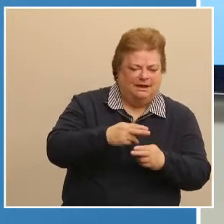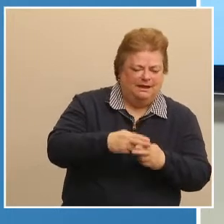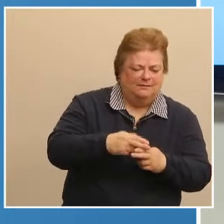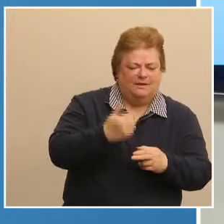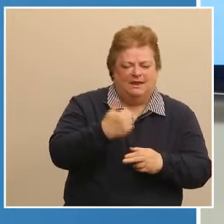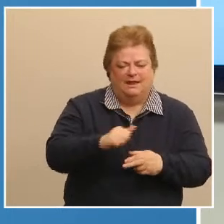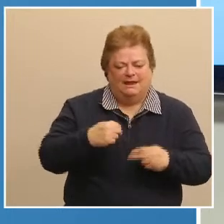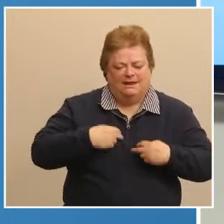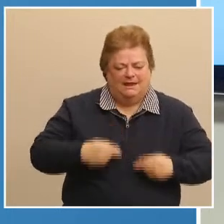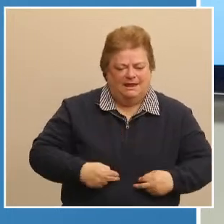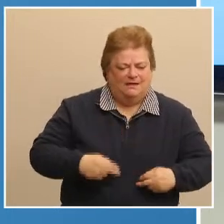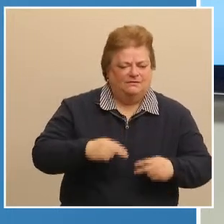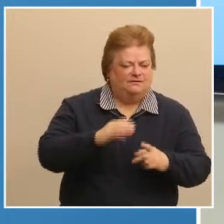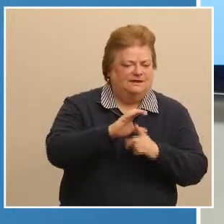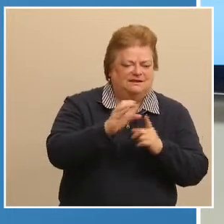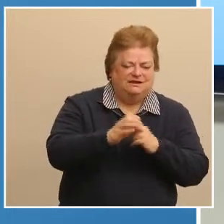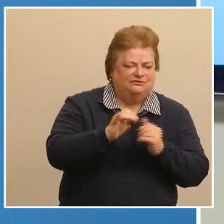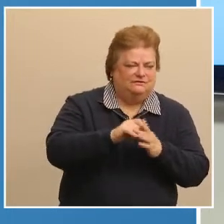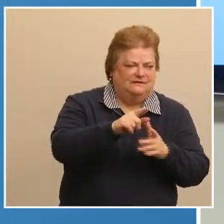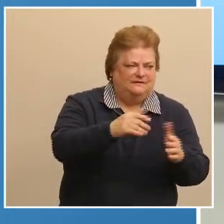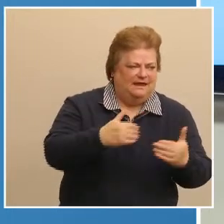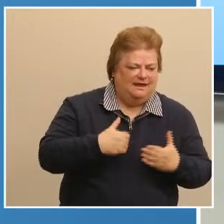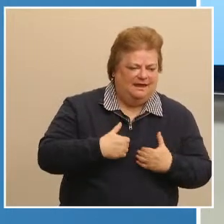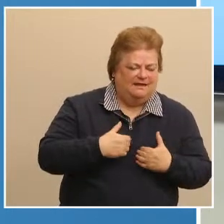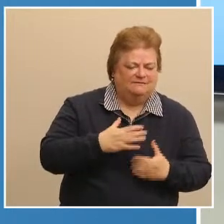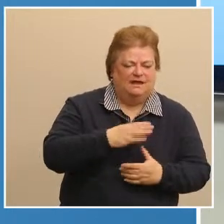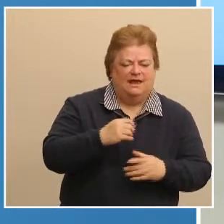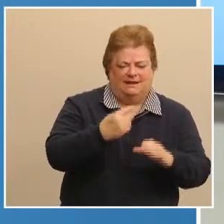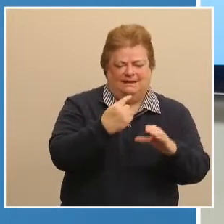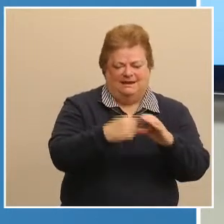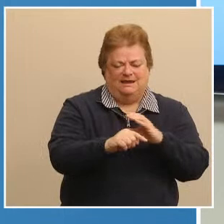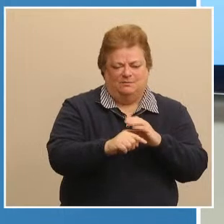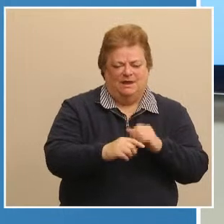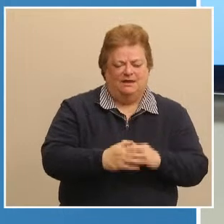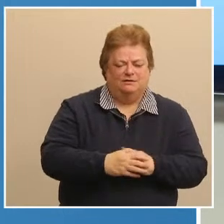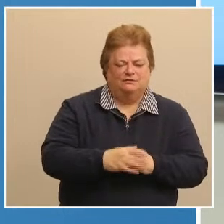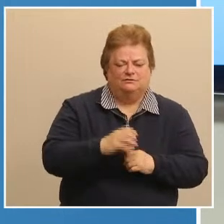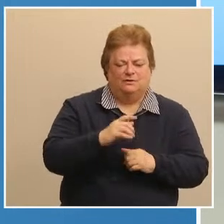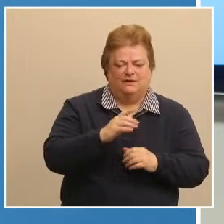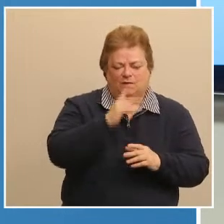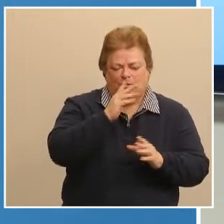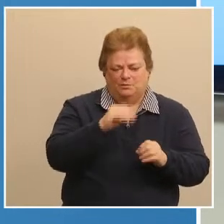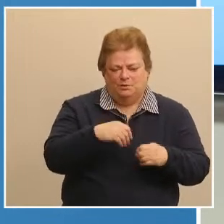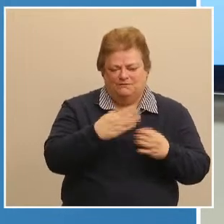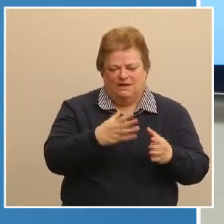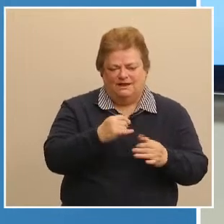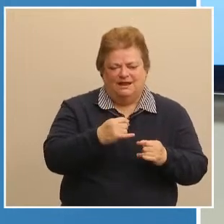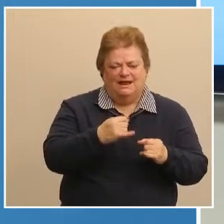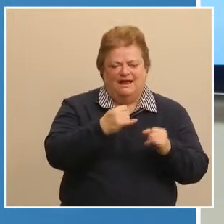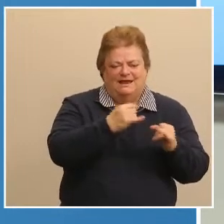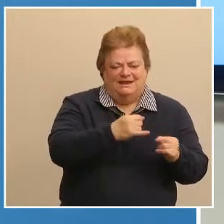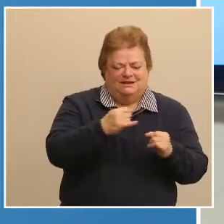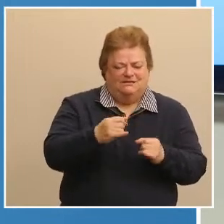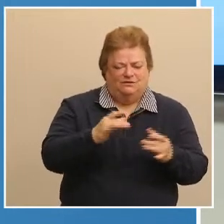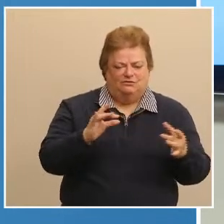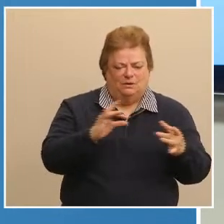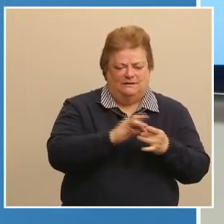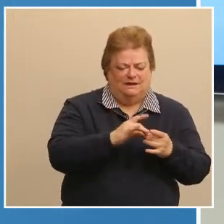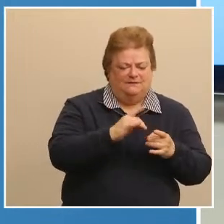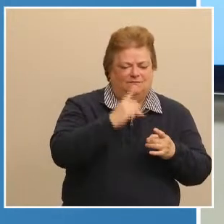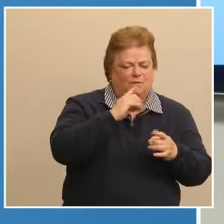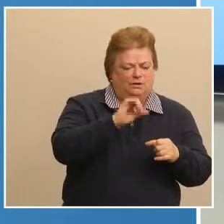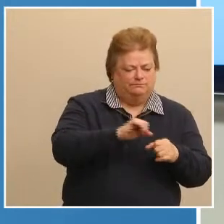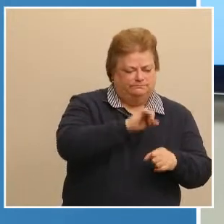health conditions that they have, an email, so that they'll be provided an individual link for an appointment time when